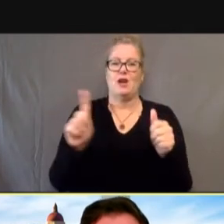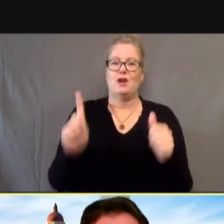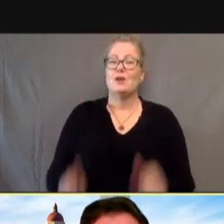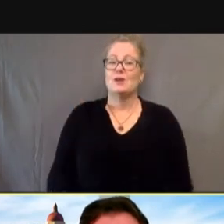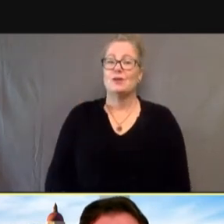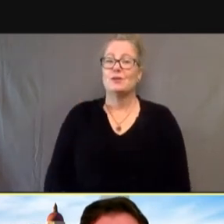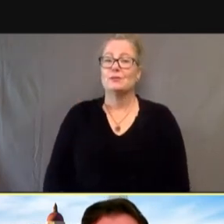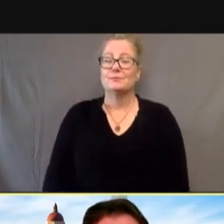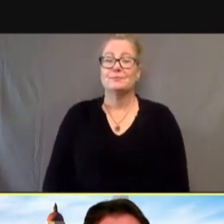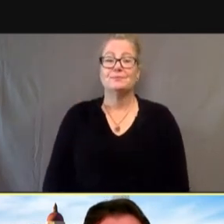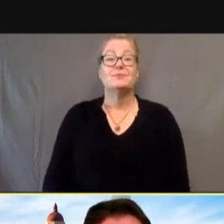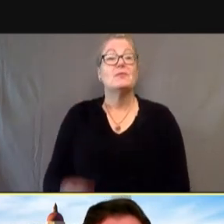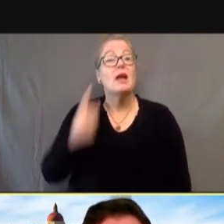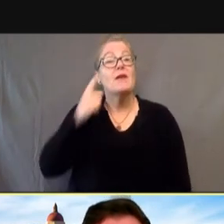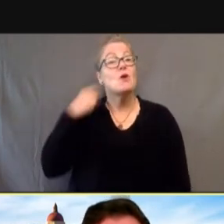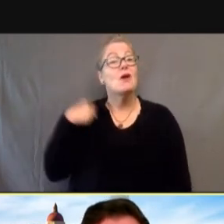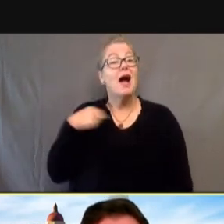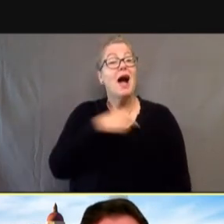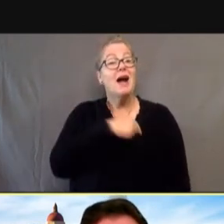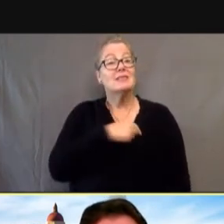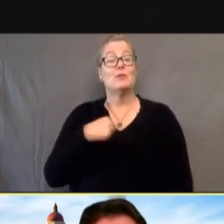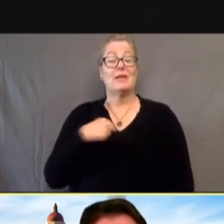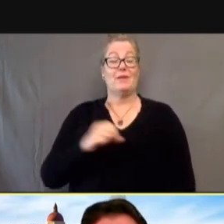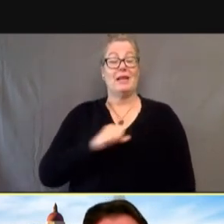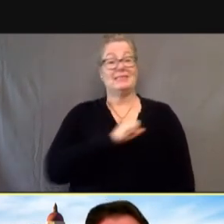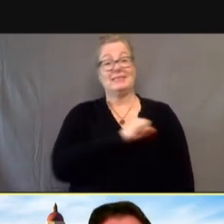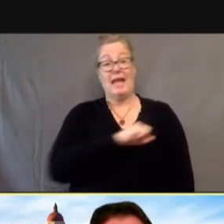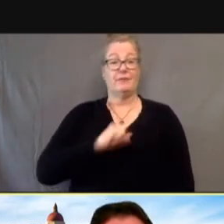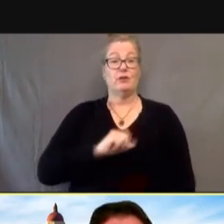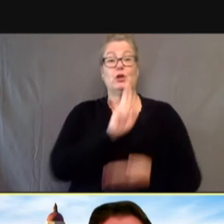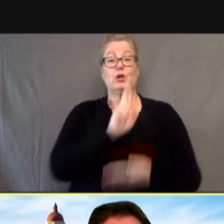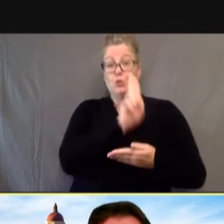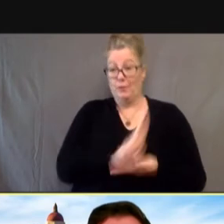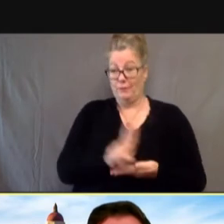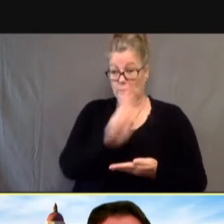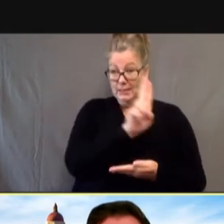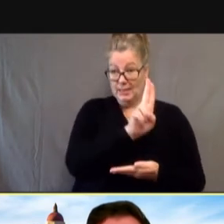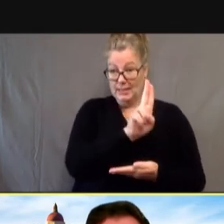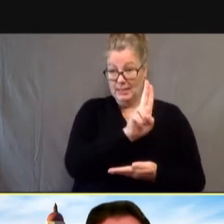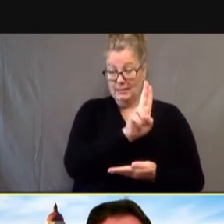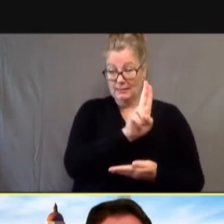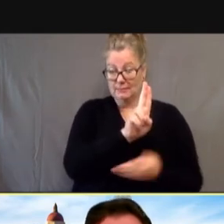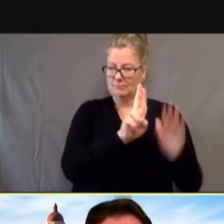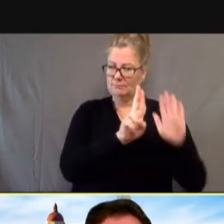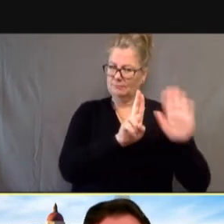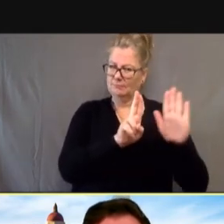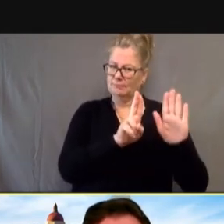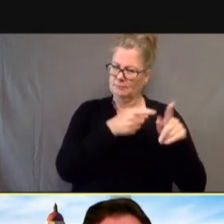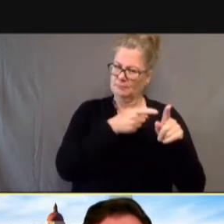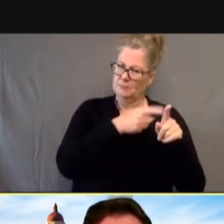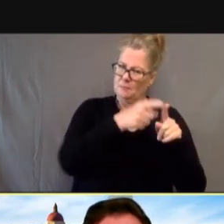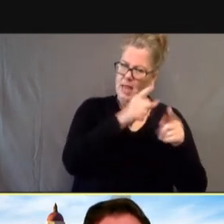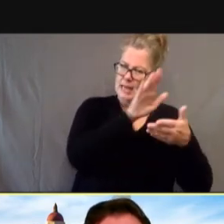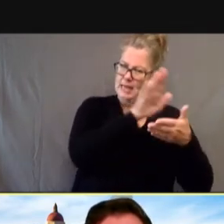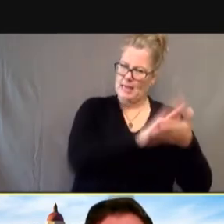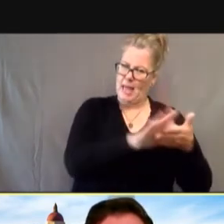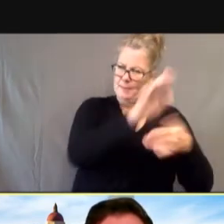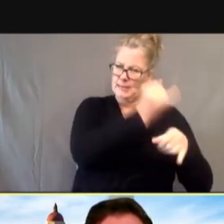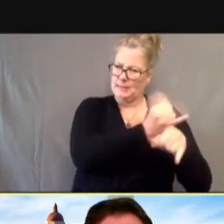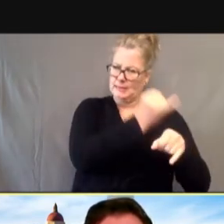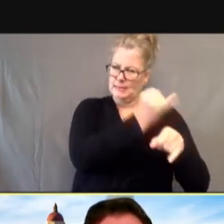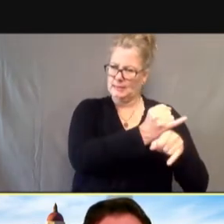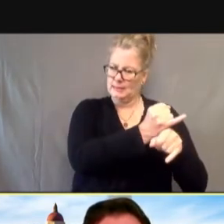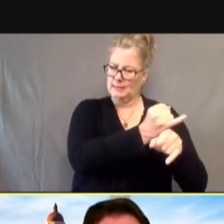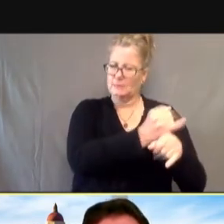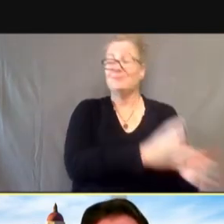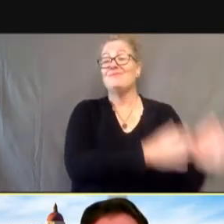our sphere, there's Stanford University, which is the main campus, as we say. The School